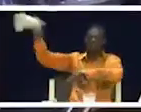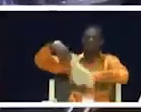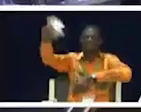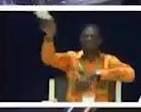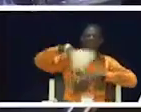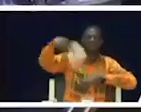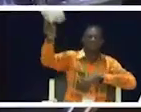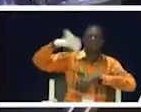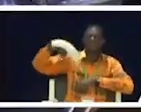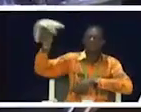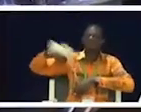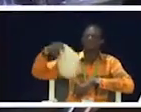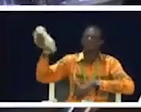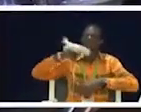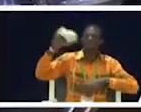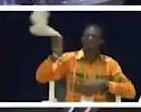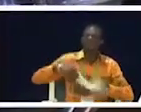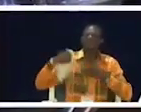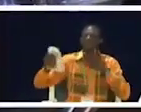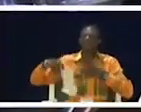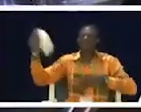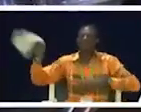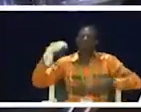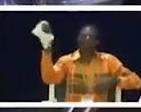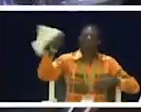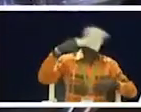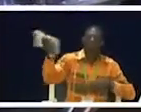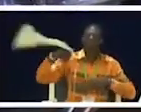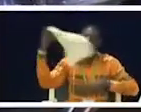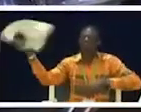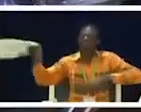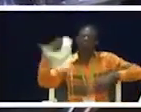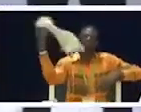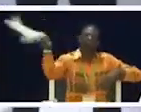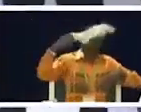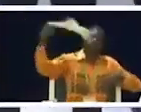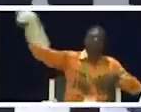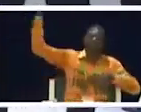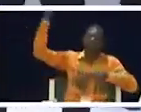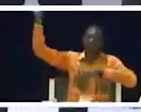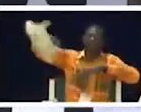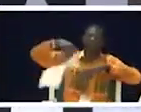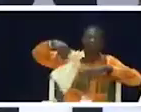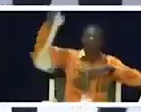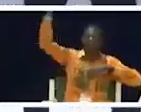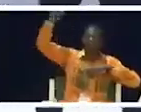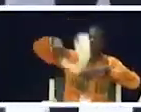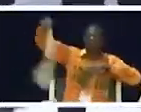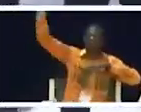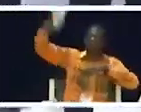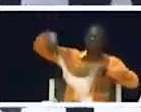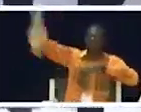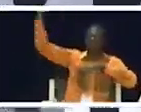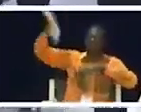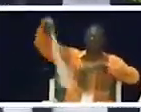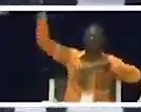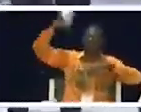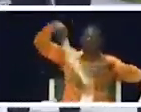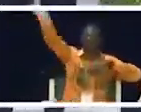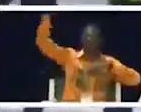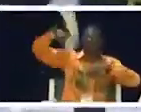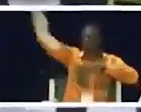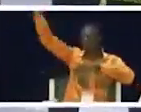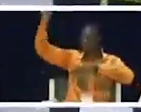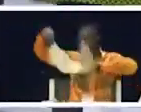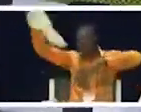Make some noise. Are you sure you have something in your hand? Raise it up to the champion. Raise it up to the champion. Raise it up to